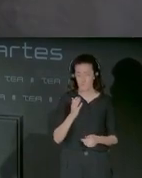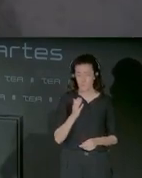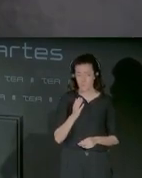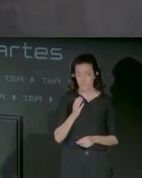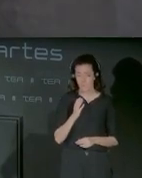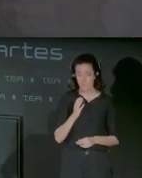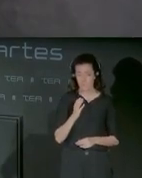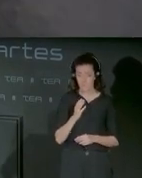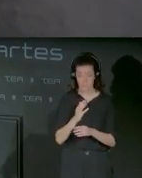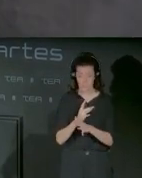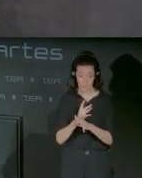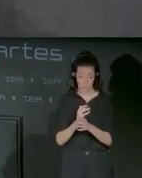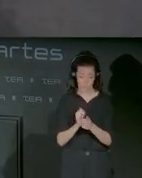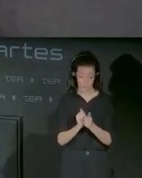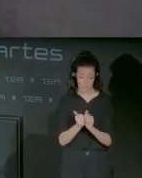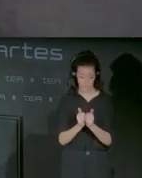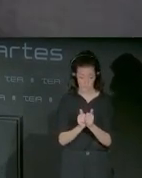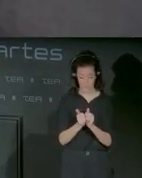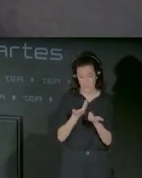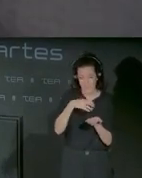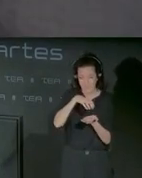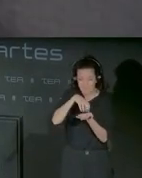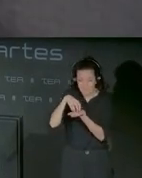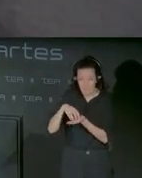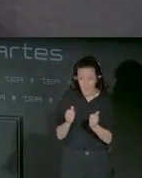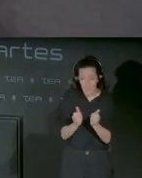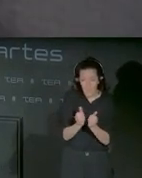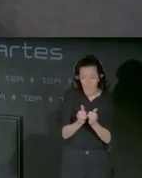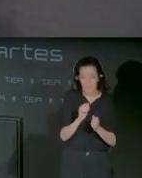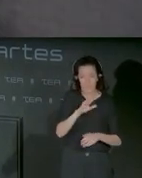it goes down from 50 to 25 in between.